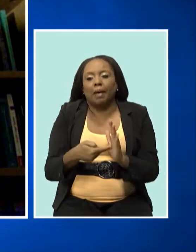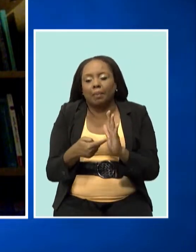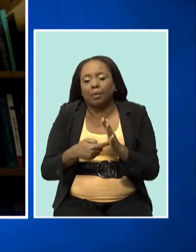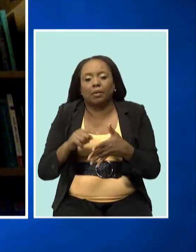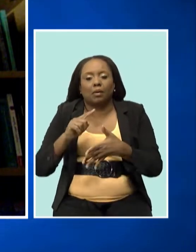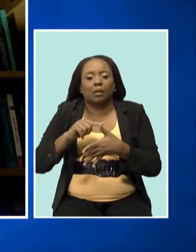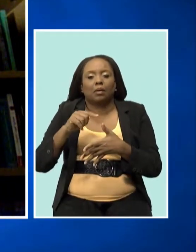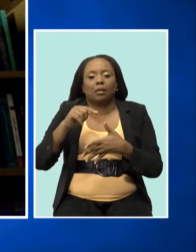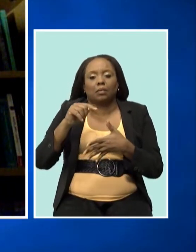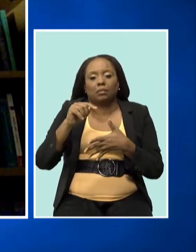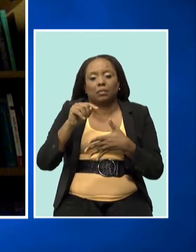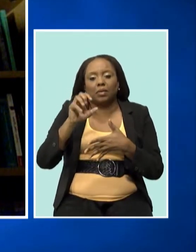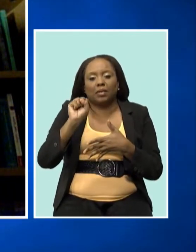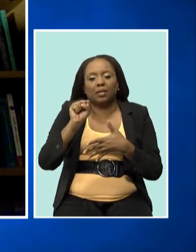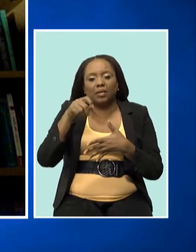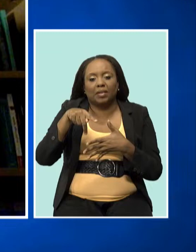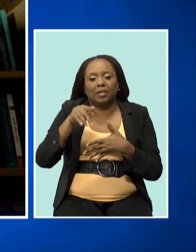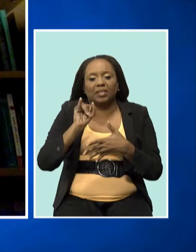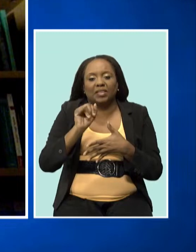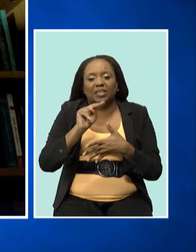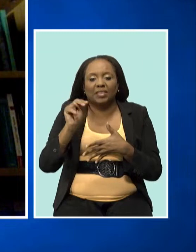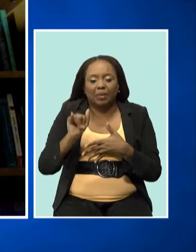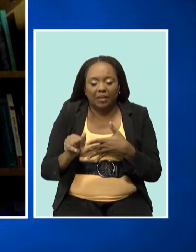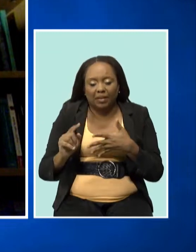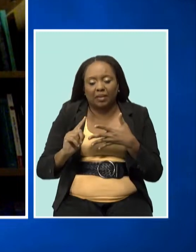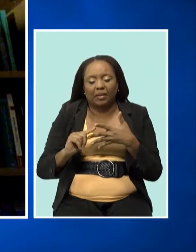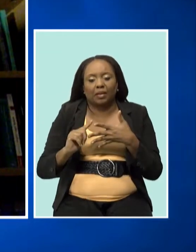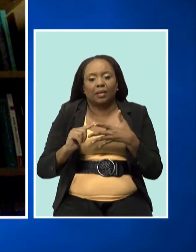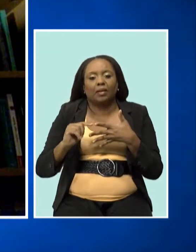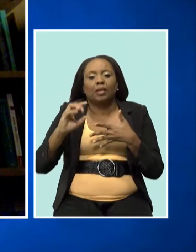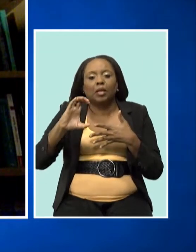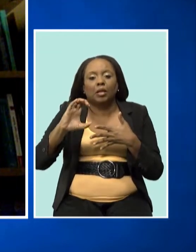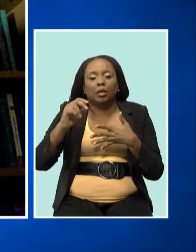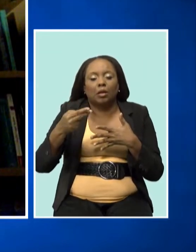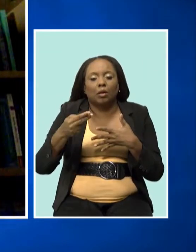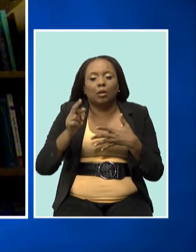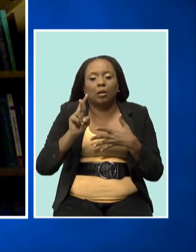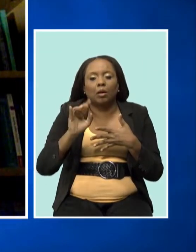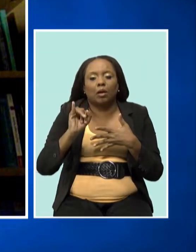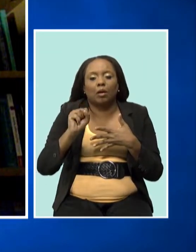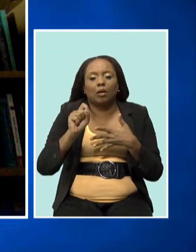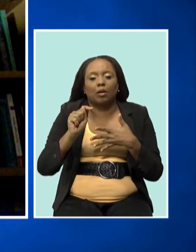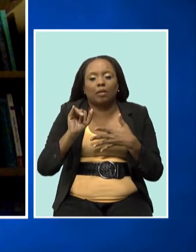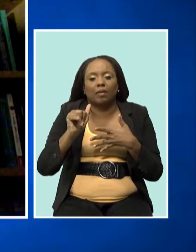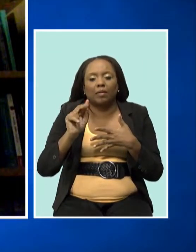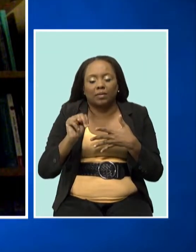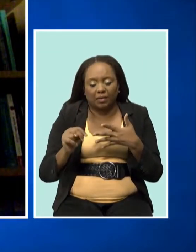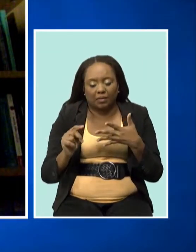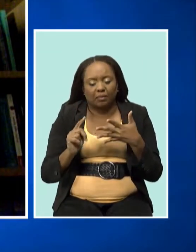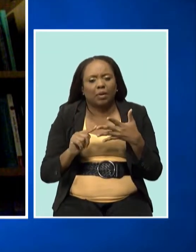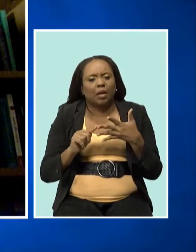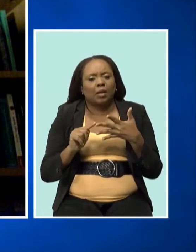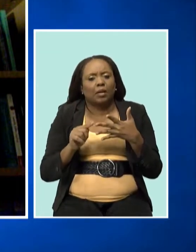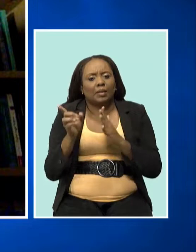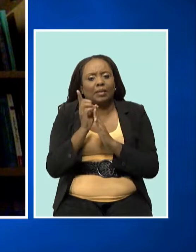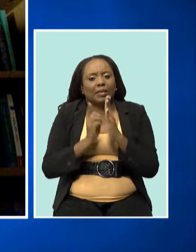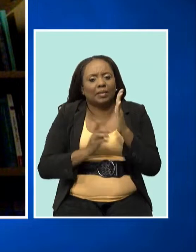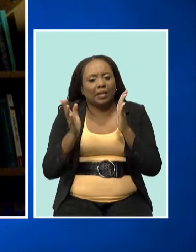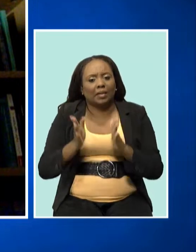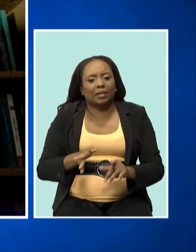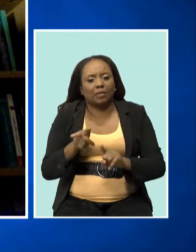are always trying to find a way to get to Bliss. Most locals are as well. Of course, there are many other events now, and that's the good thing